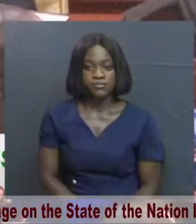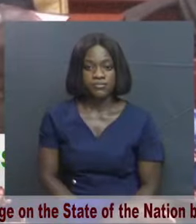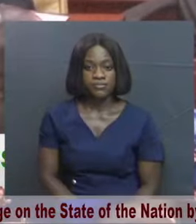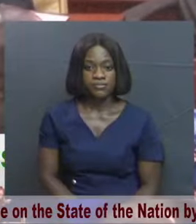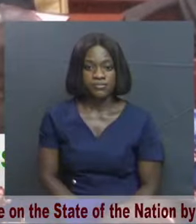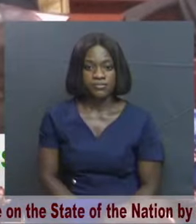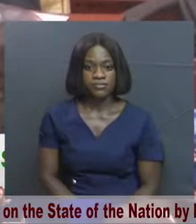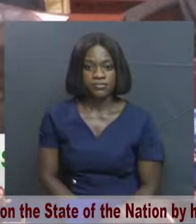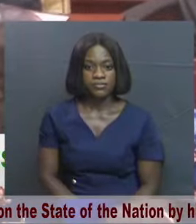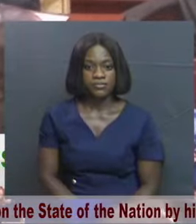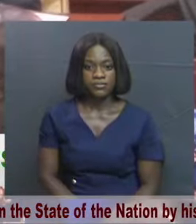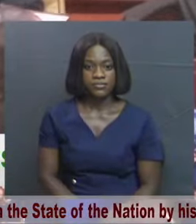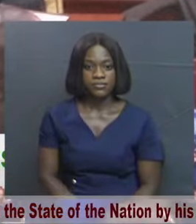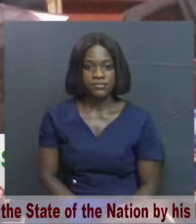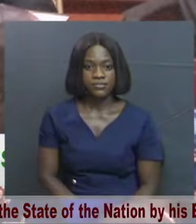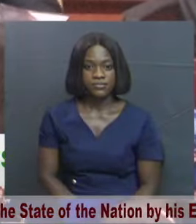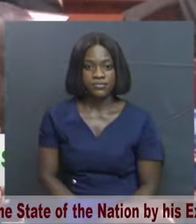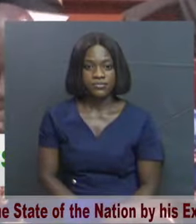certificate